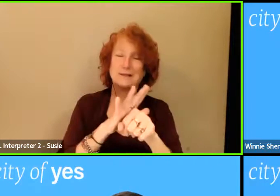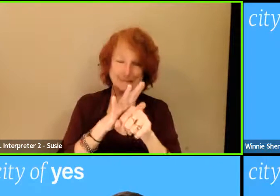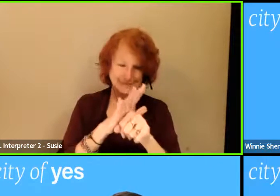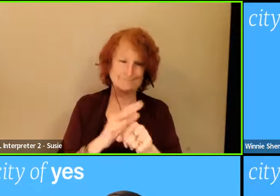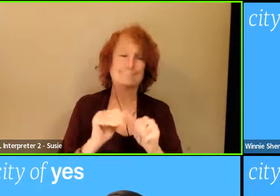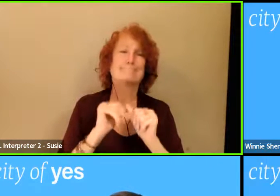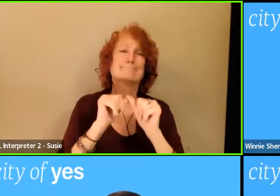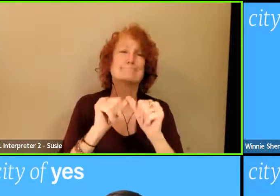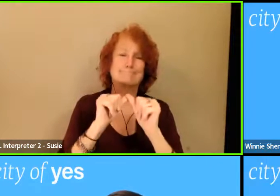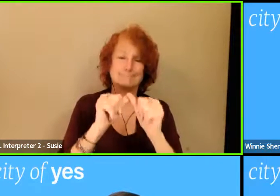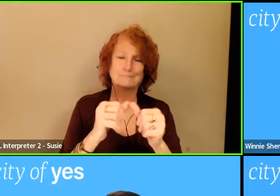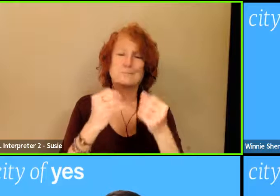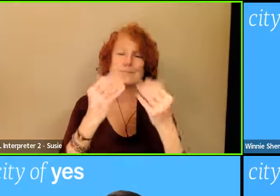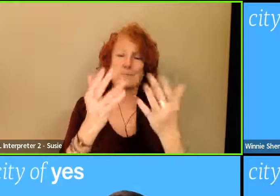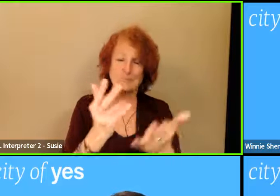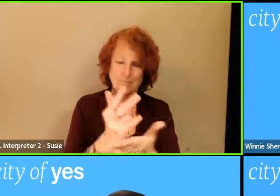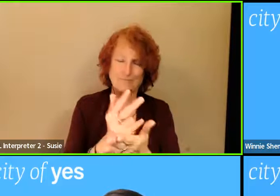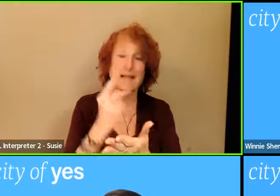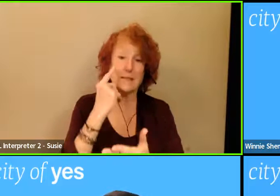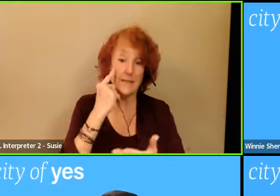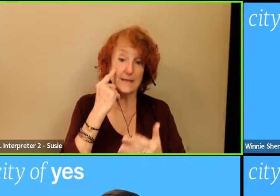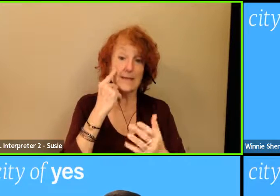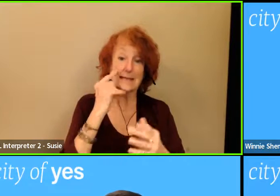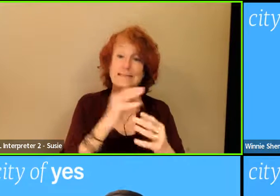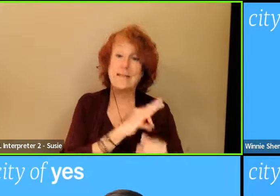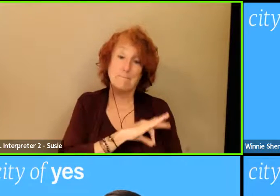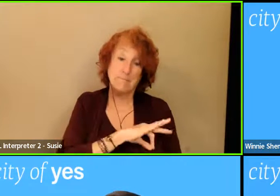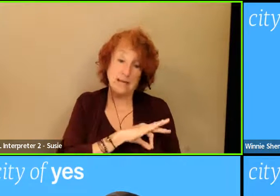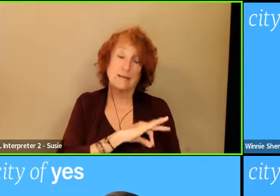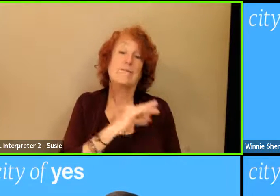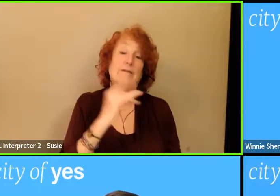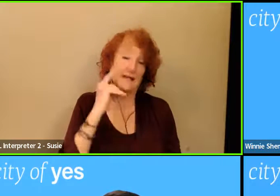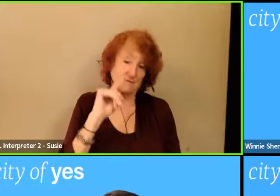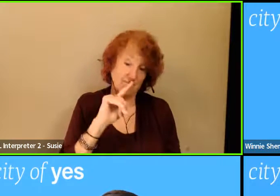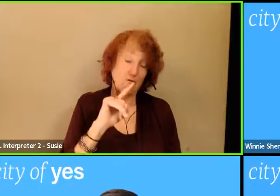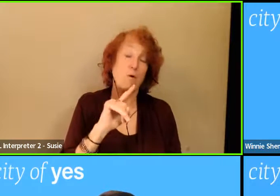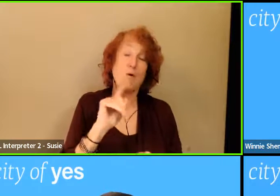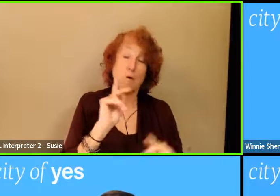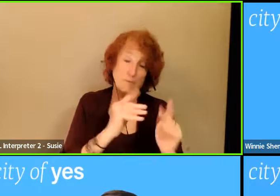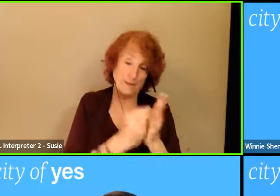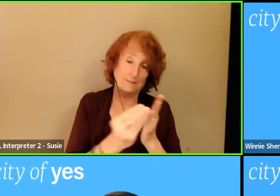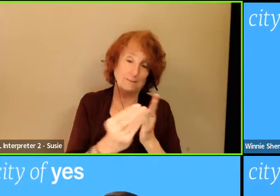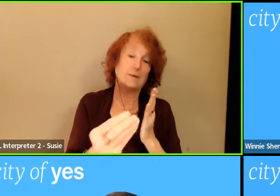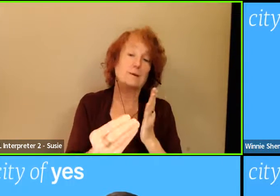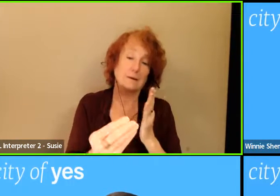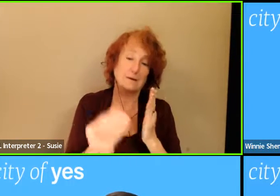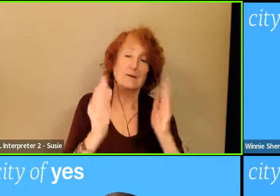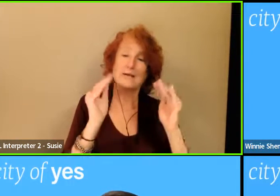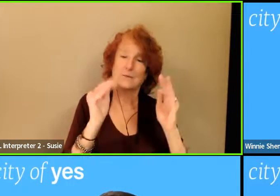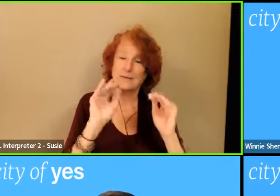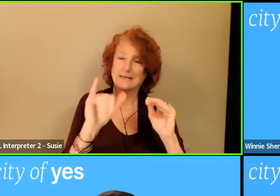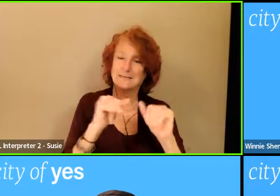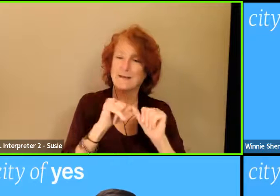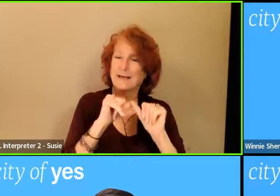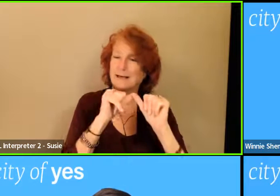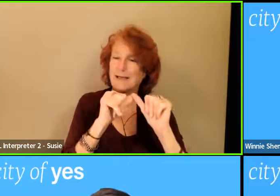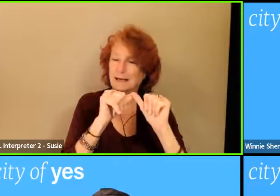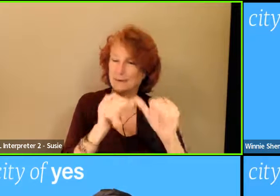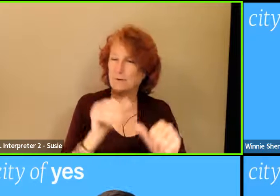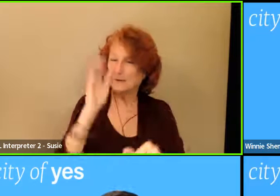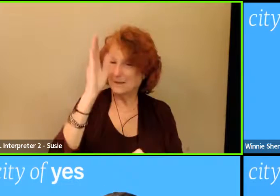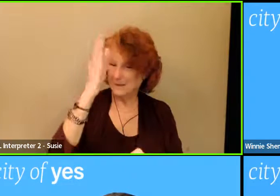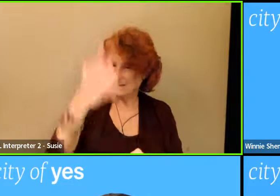parking because they think that will be an asset to their tenants or the people who buy those units. We expect that to continue in the future.